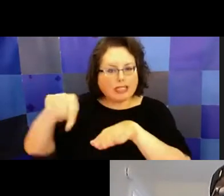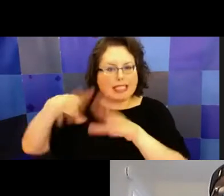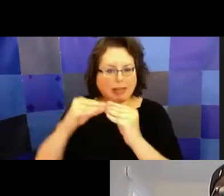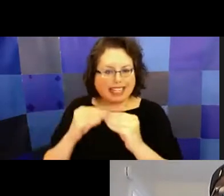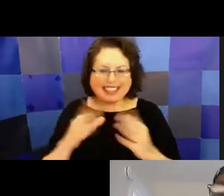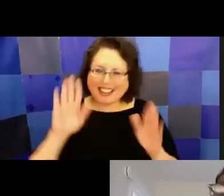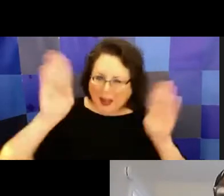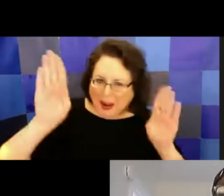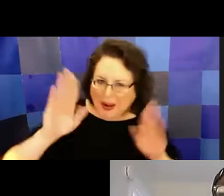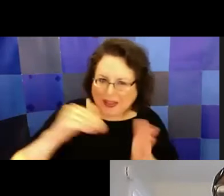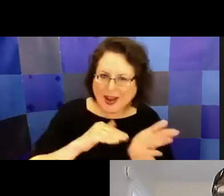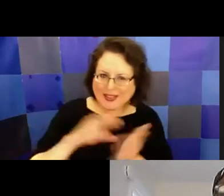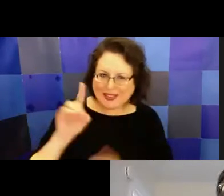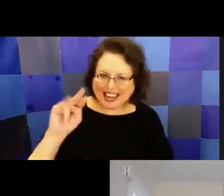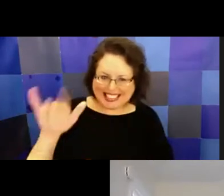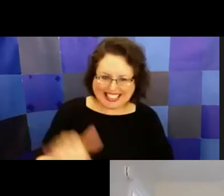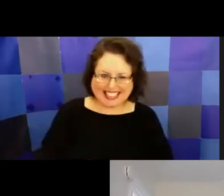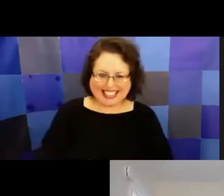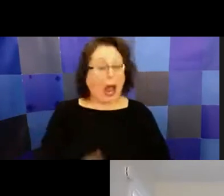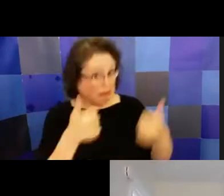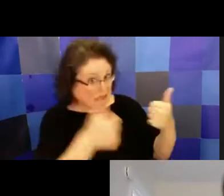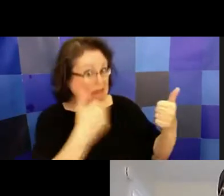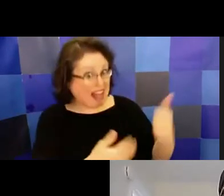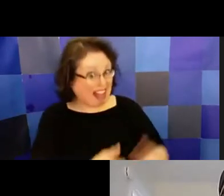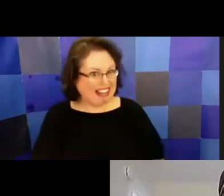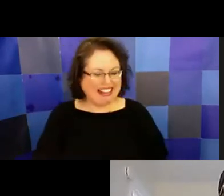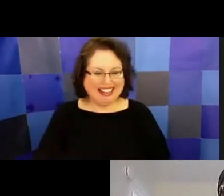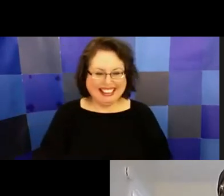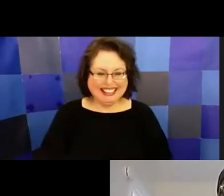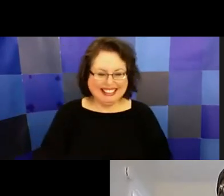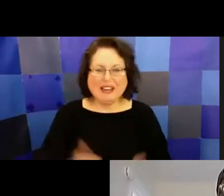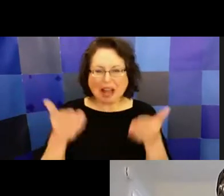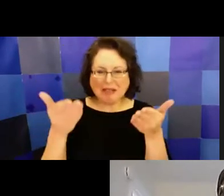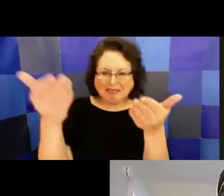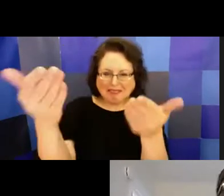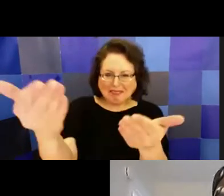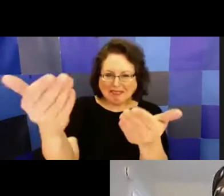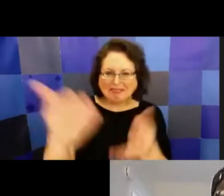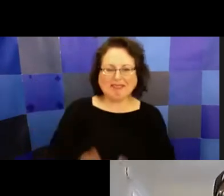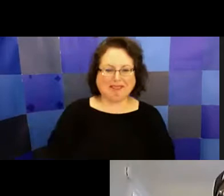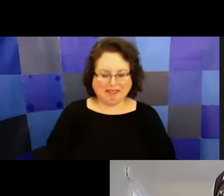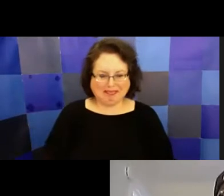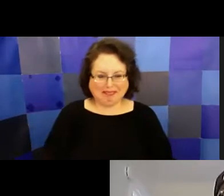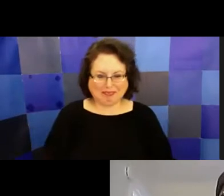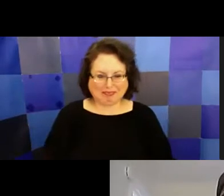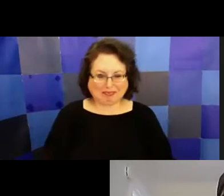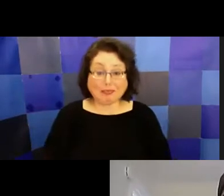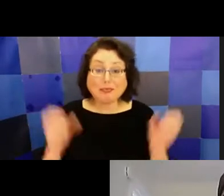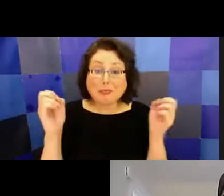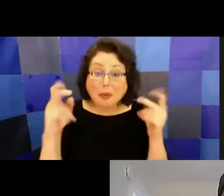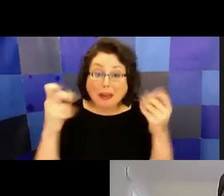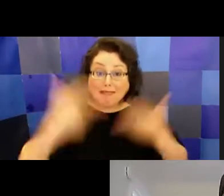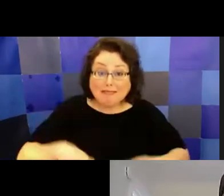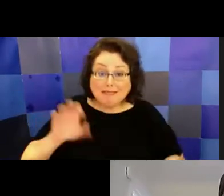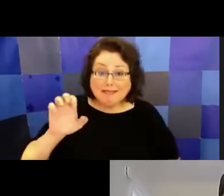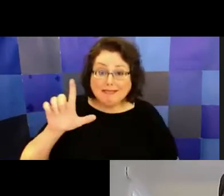Dancy? I'm doing well. I'll let you take the reins from here. All right, well, thank